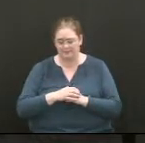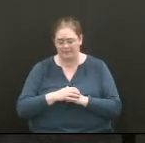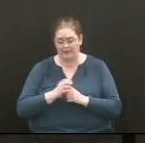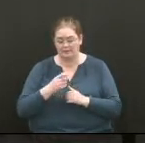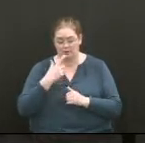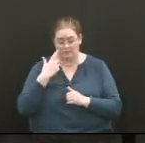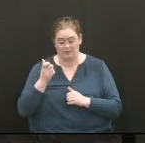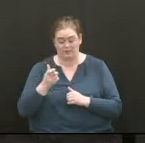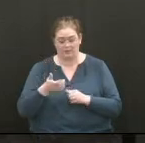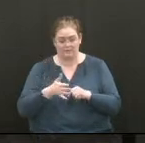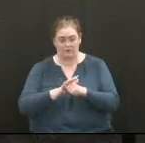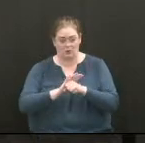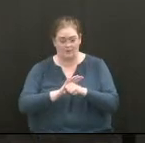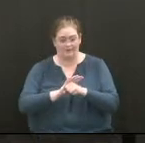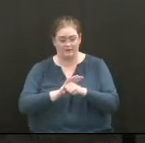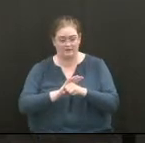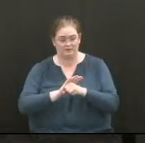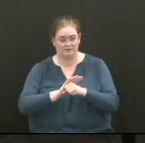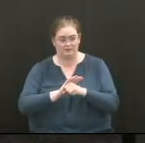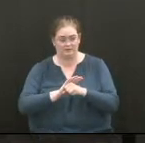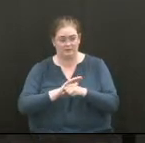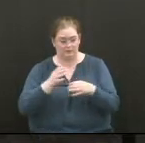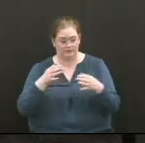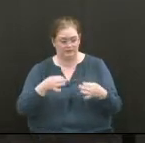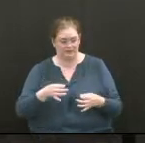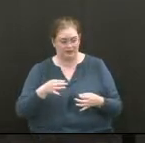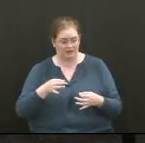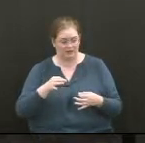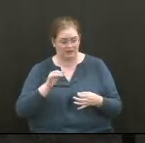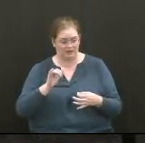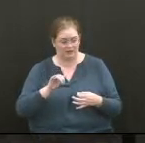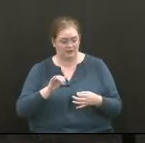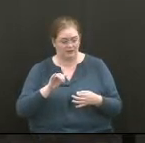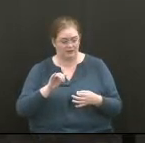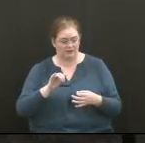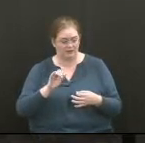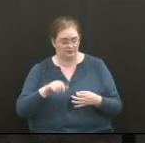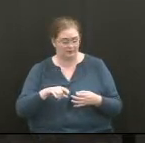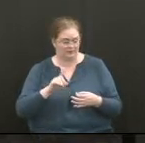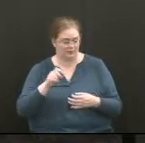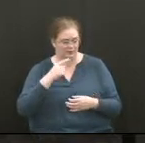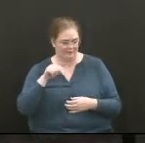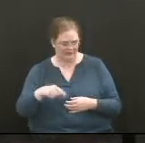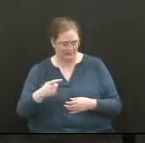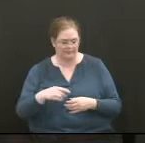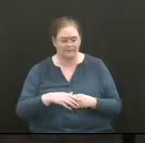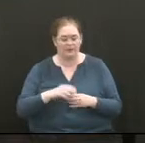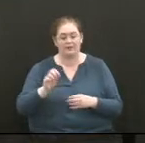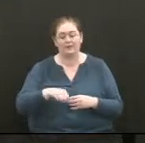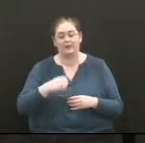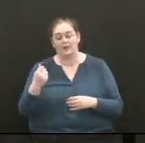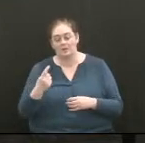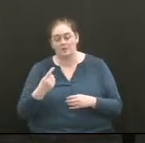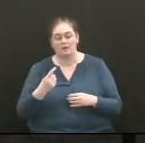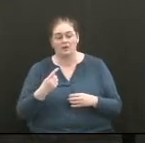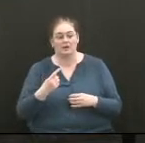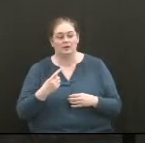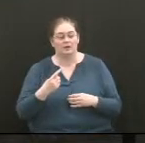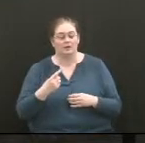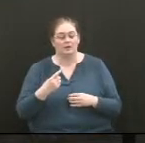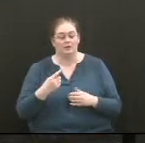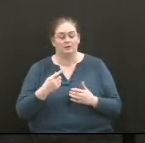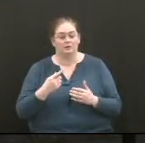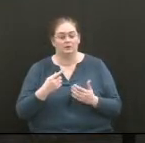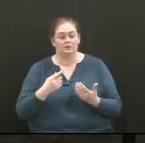so because of COVID, we decided that's to do it. That would be the question for this one. And the other one was,